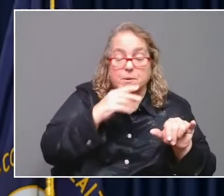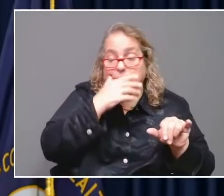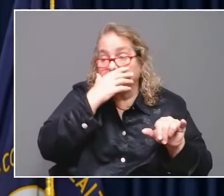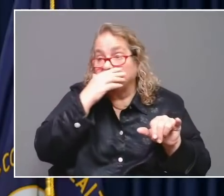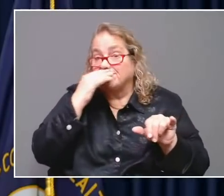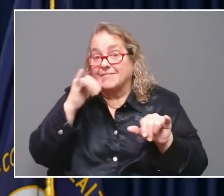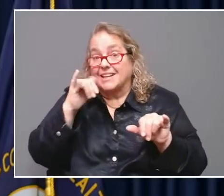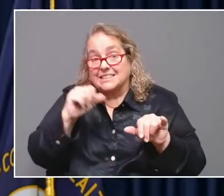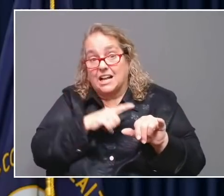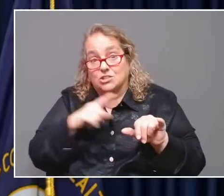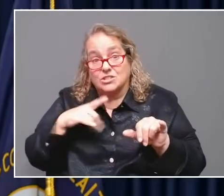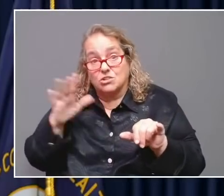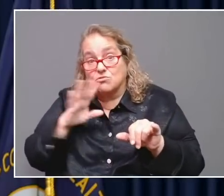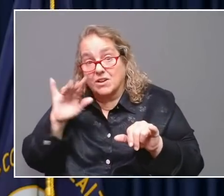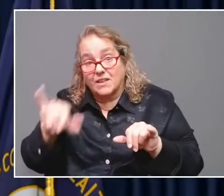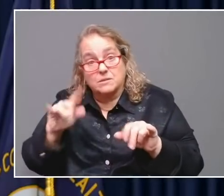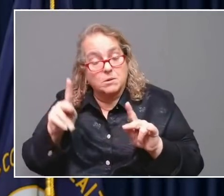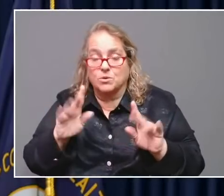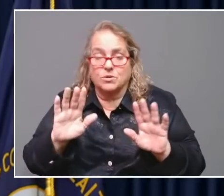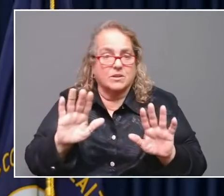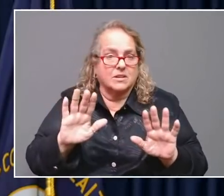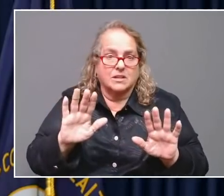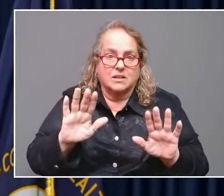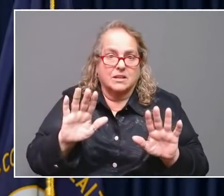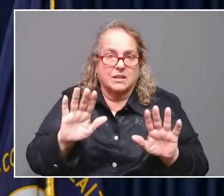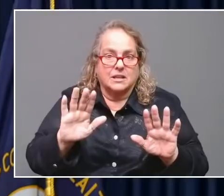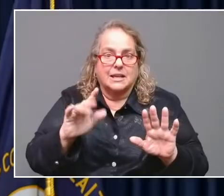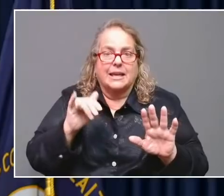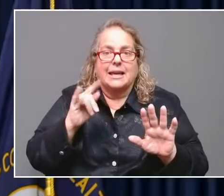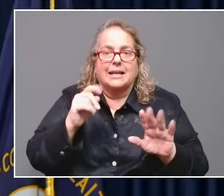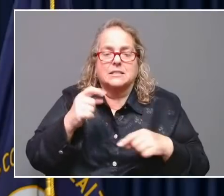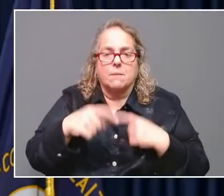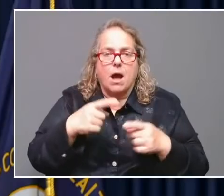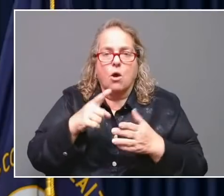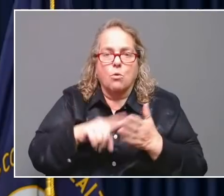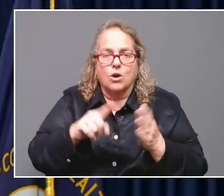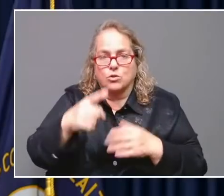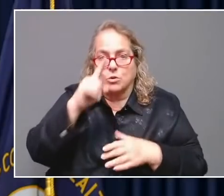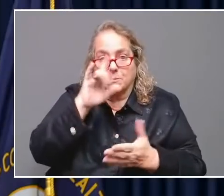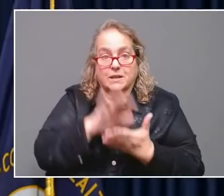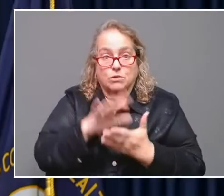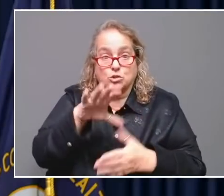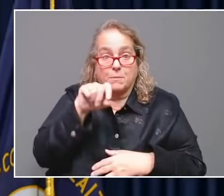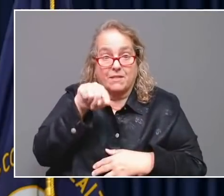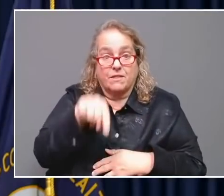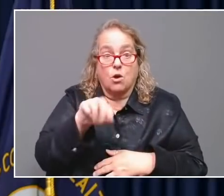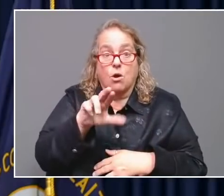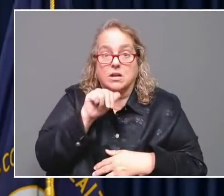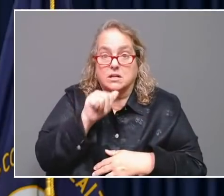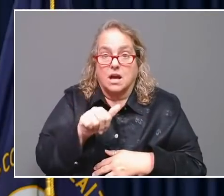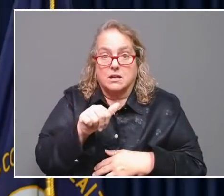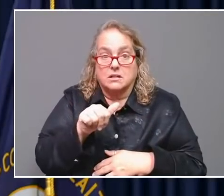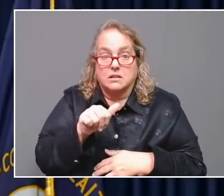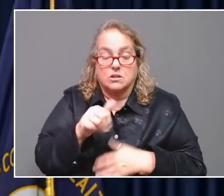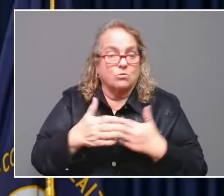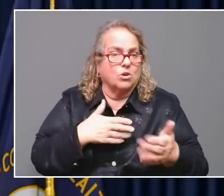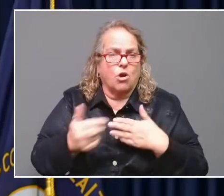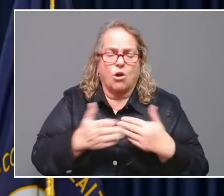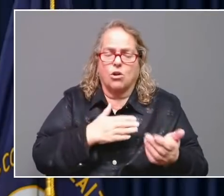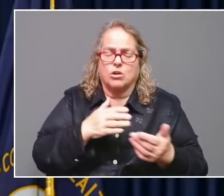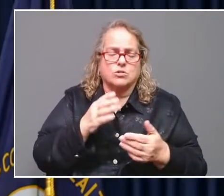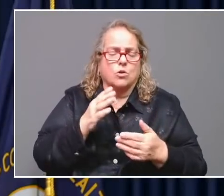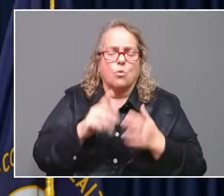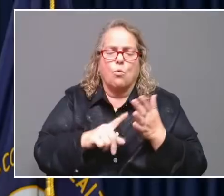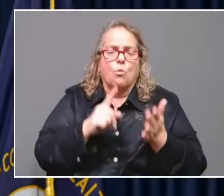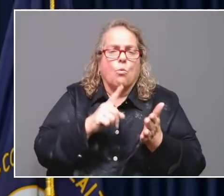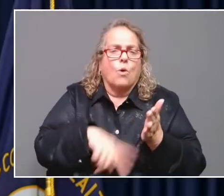talking to these people? It's really about whether you think it should be in there or not, regardless of what branch of government you're in. We